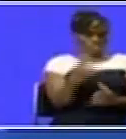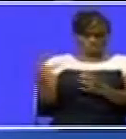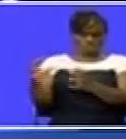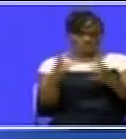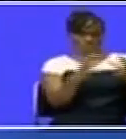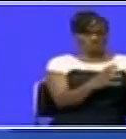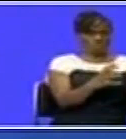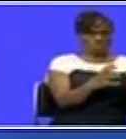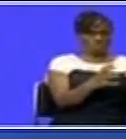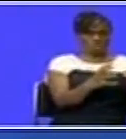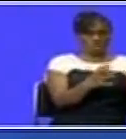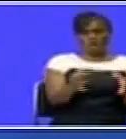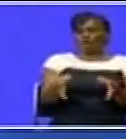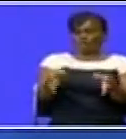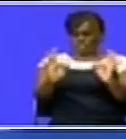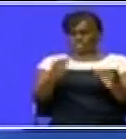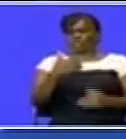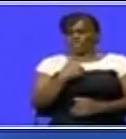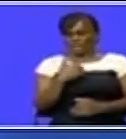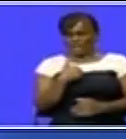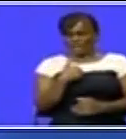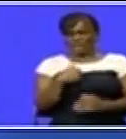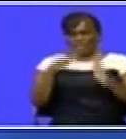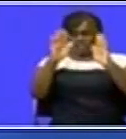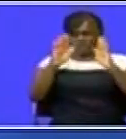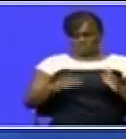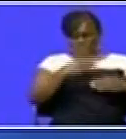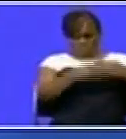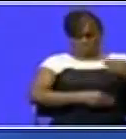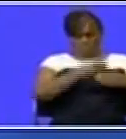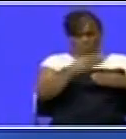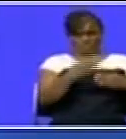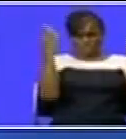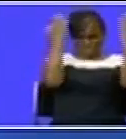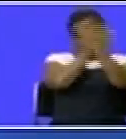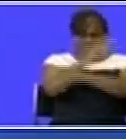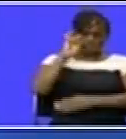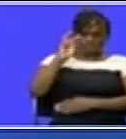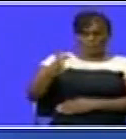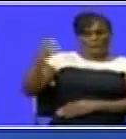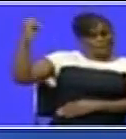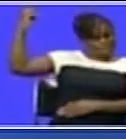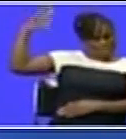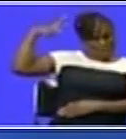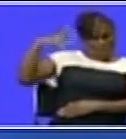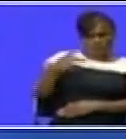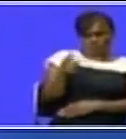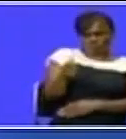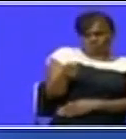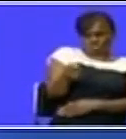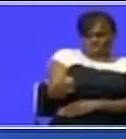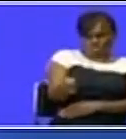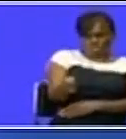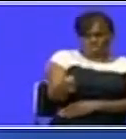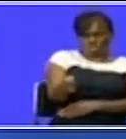scout, a scientist, and security personnel. The necessary equipment, night vision gadgets, powerful flashlights, and the callback